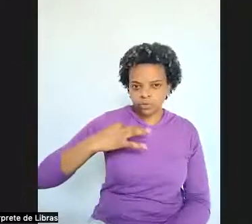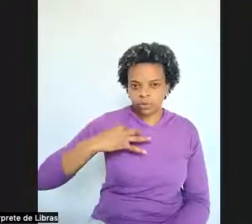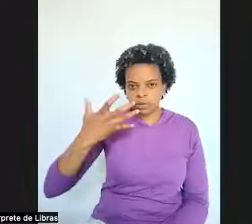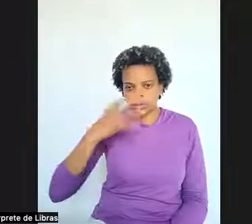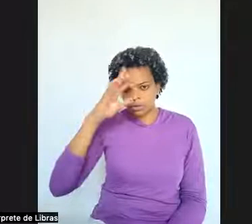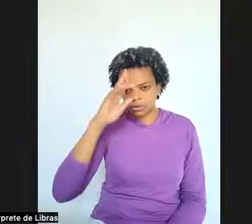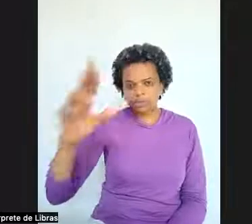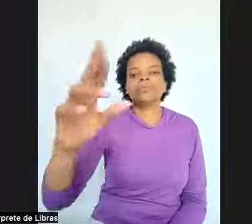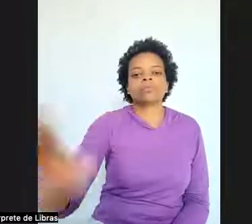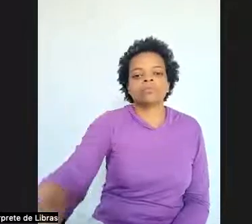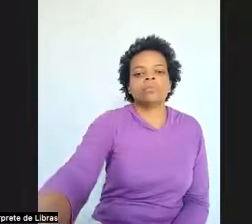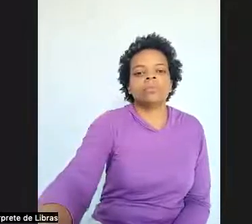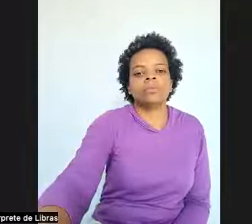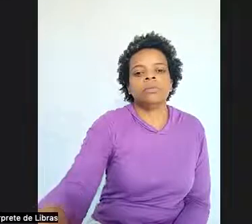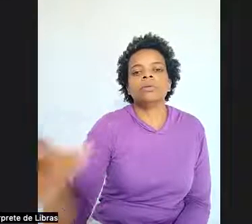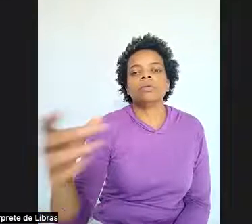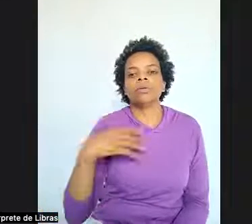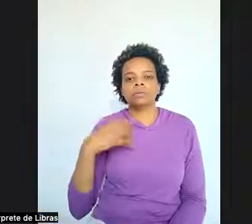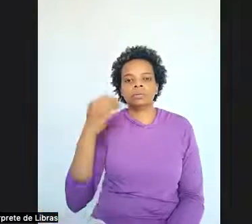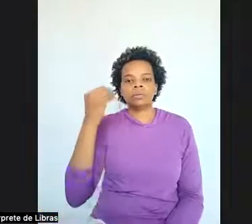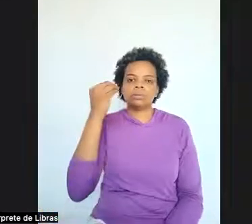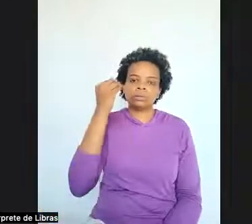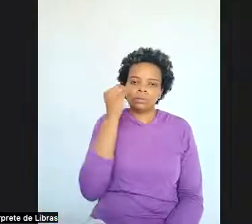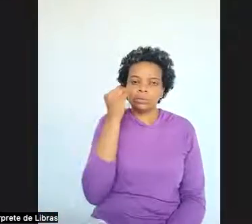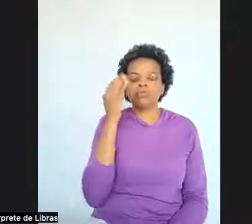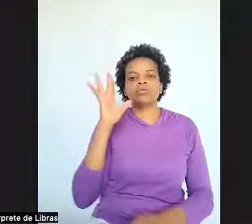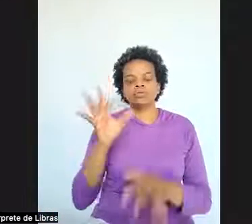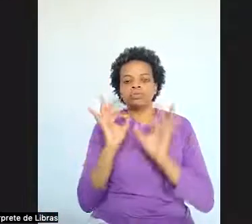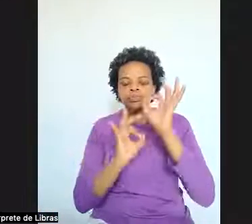for the voluntaries that want to work in their areas.